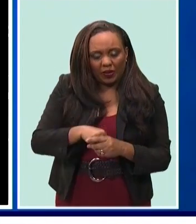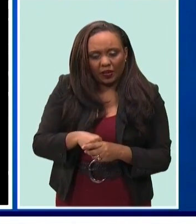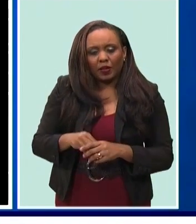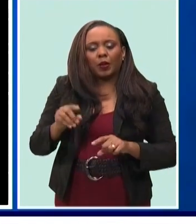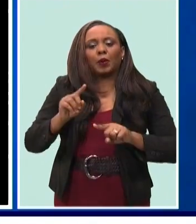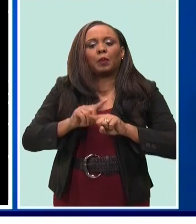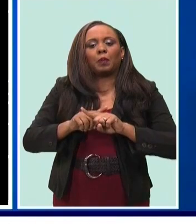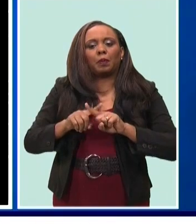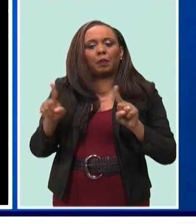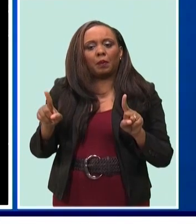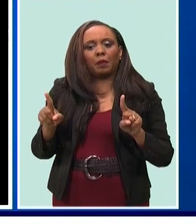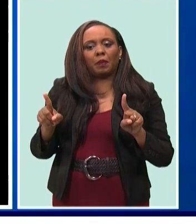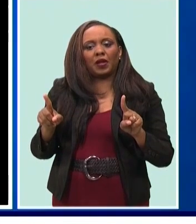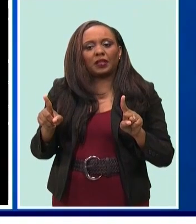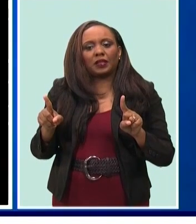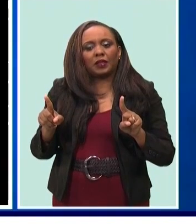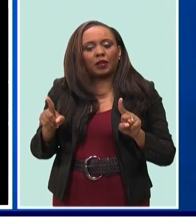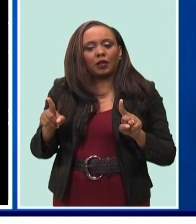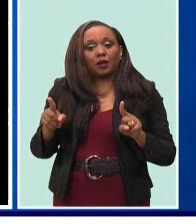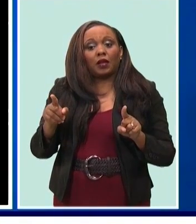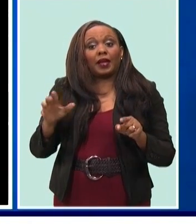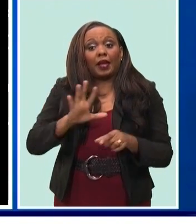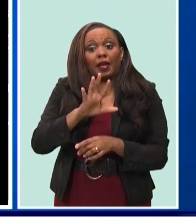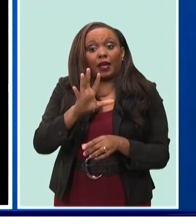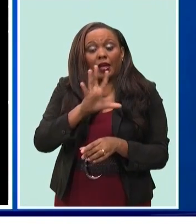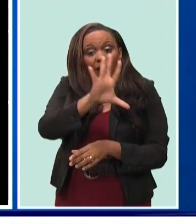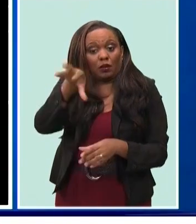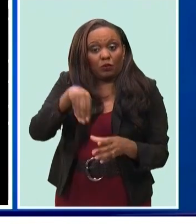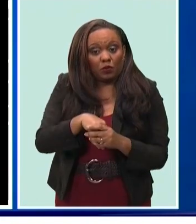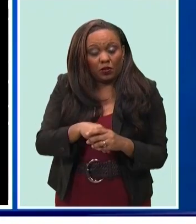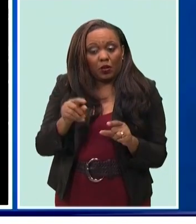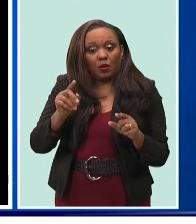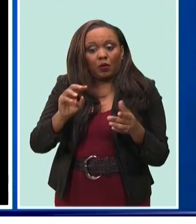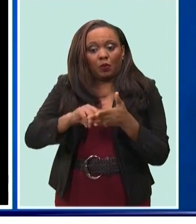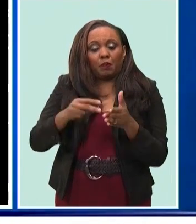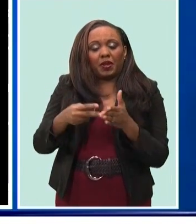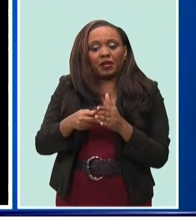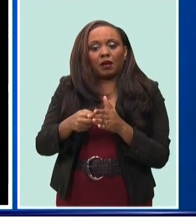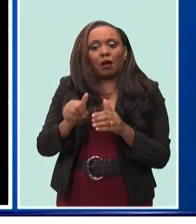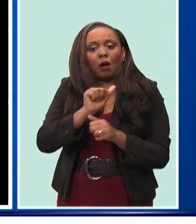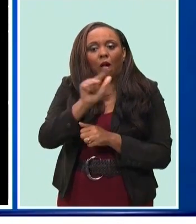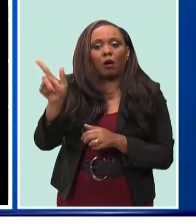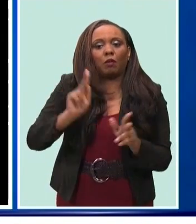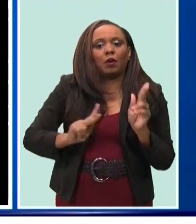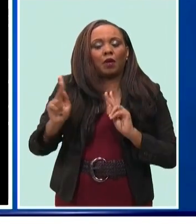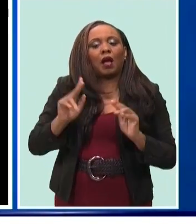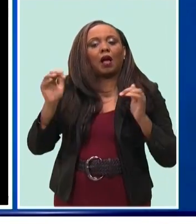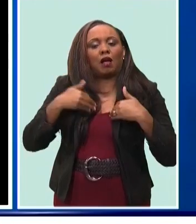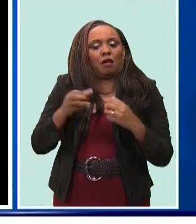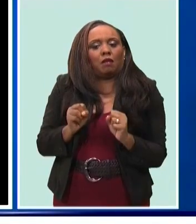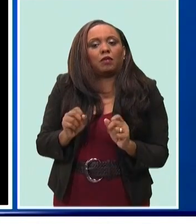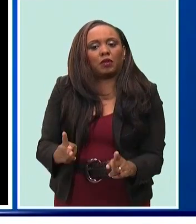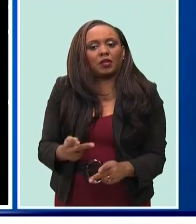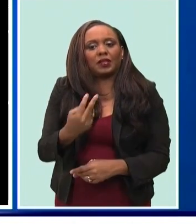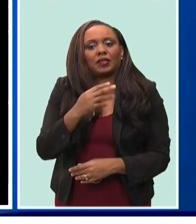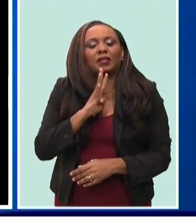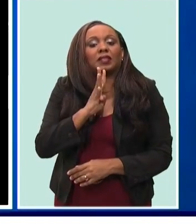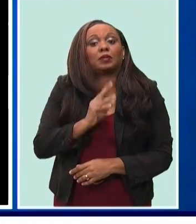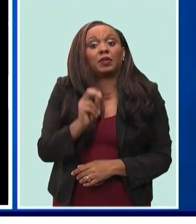is extremely important, but without inclusion, we will not be able to fully unlock the potential of everyone in our